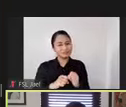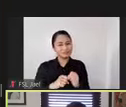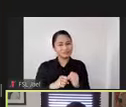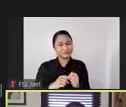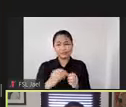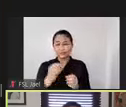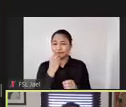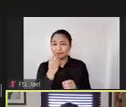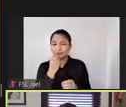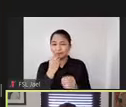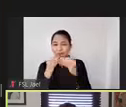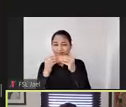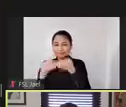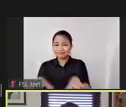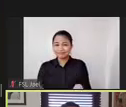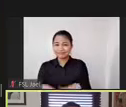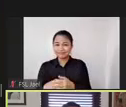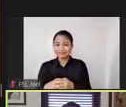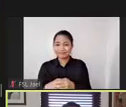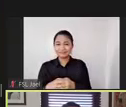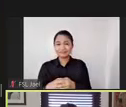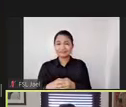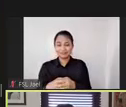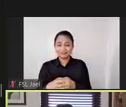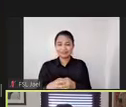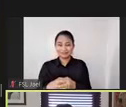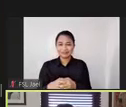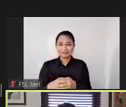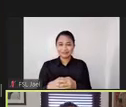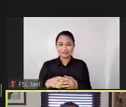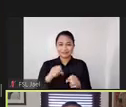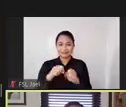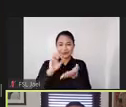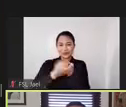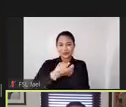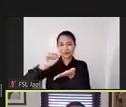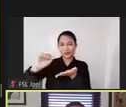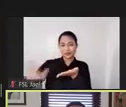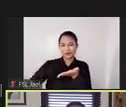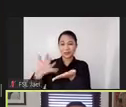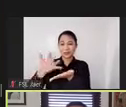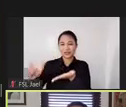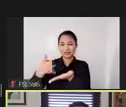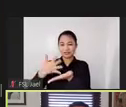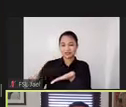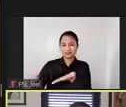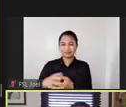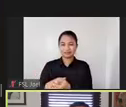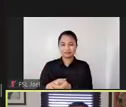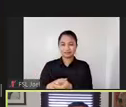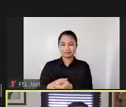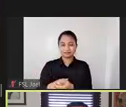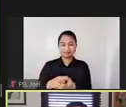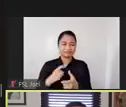putting impossible strain on our planet. Next slide, please.